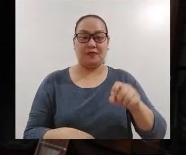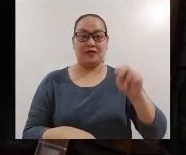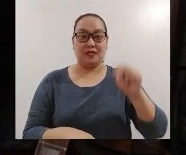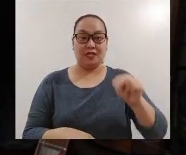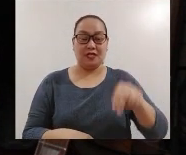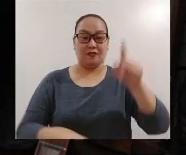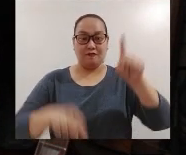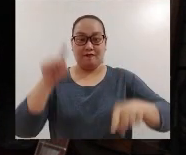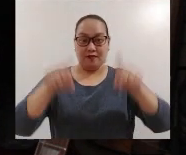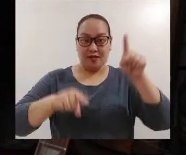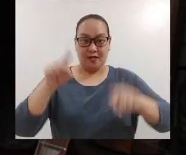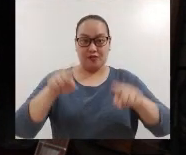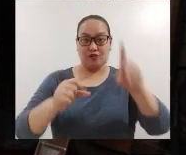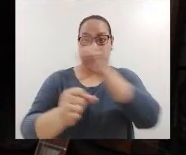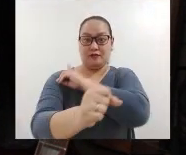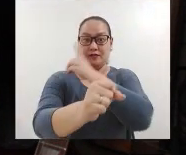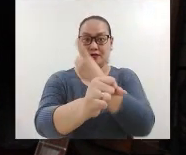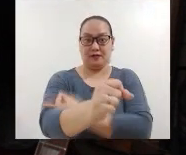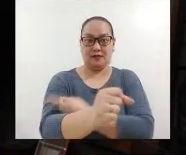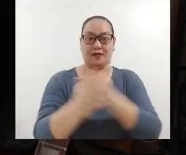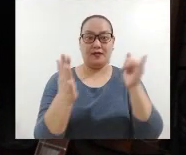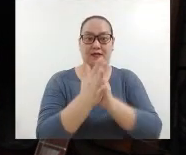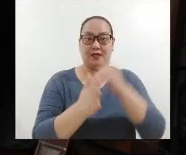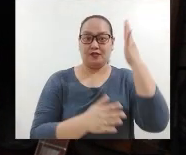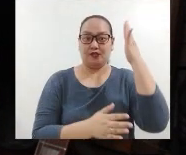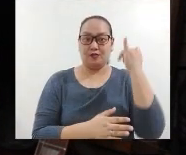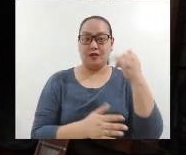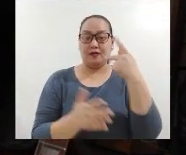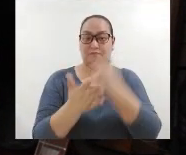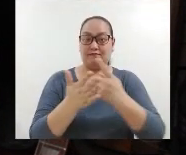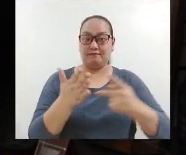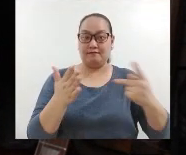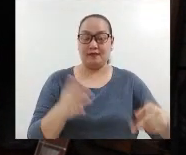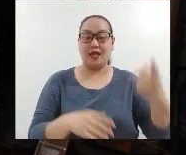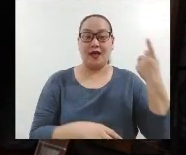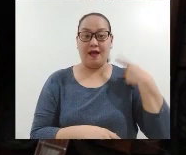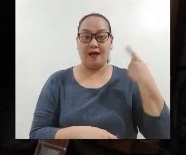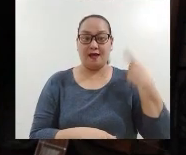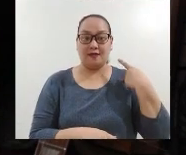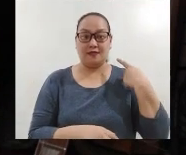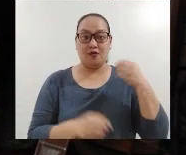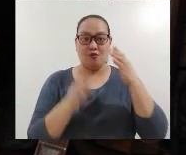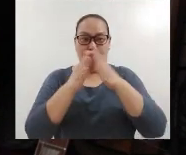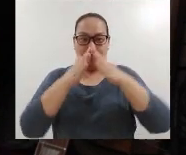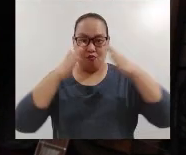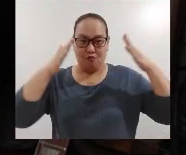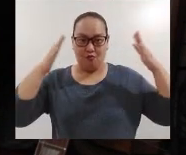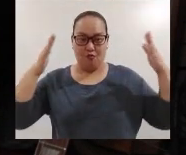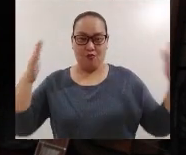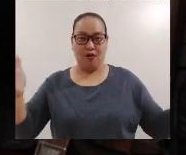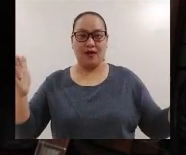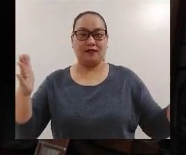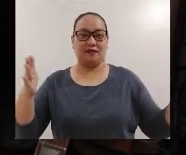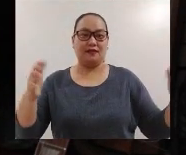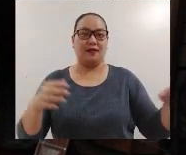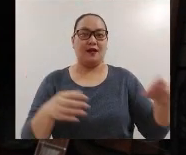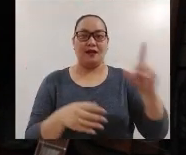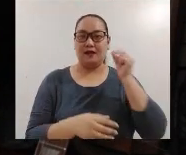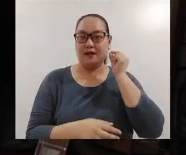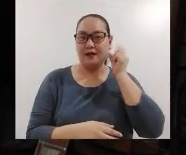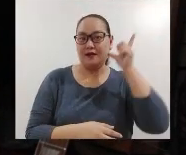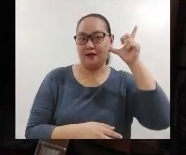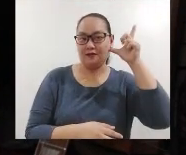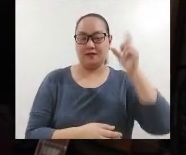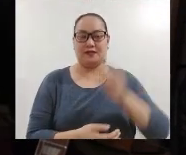of dynamics. That's why this property has a wide range of